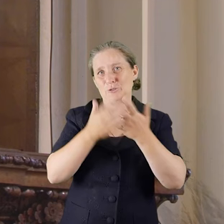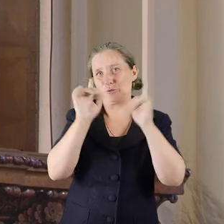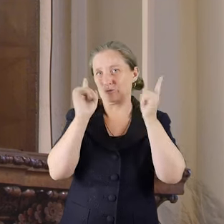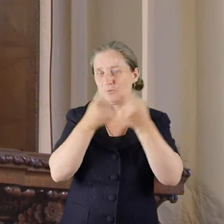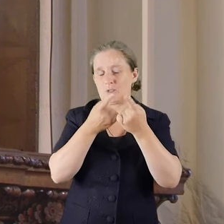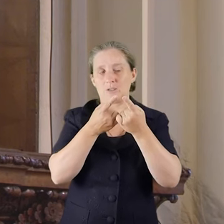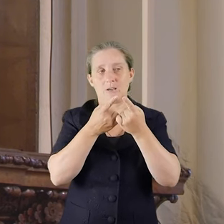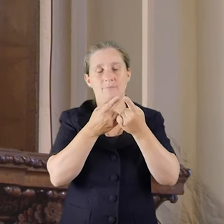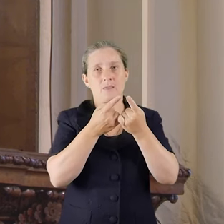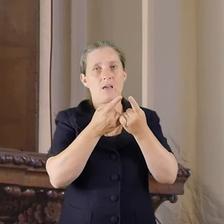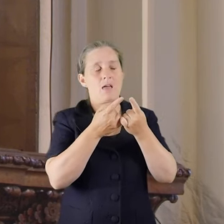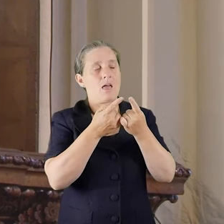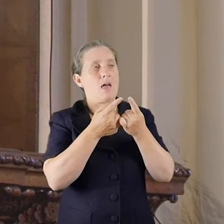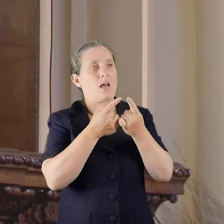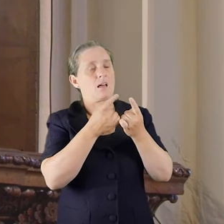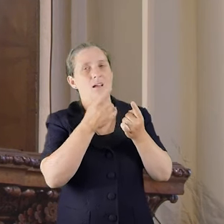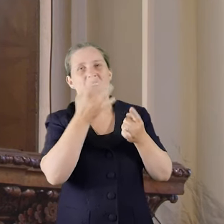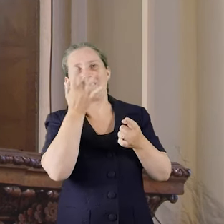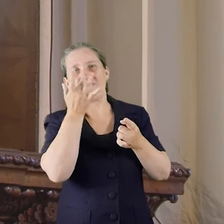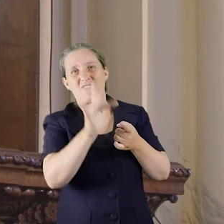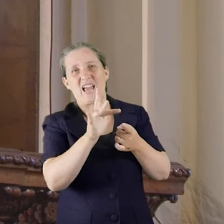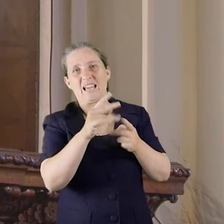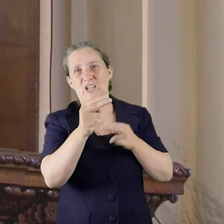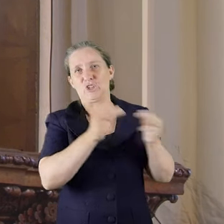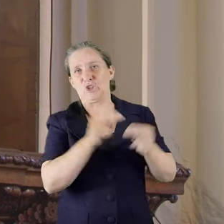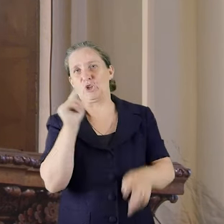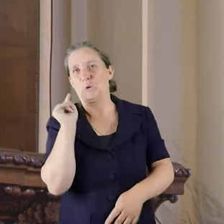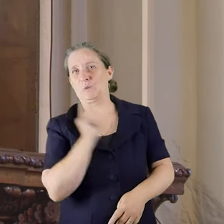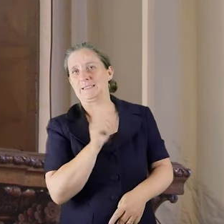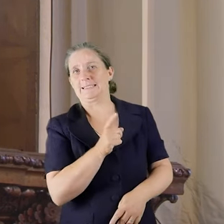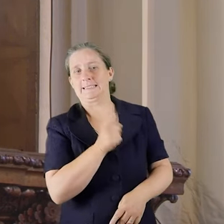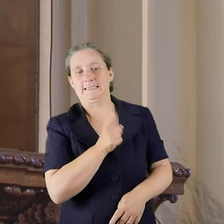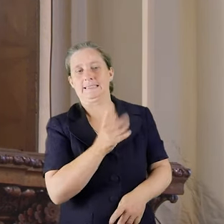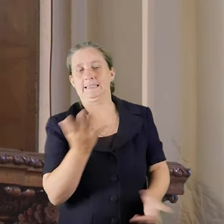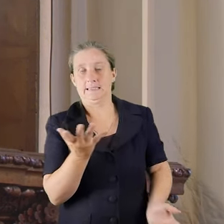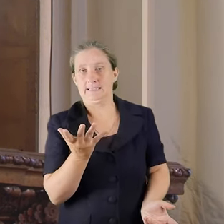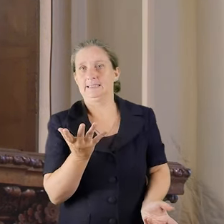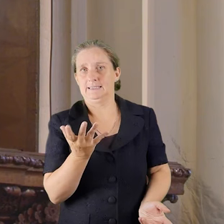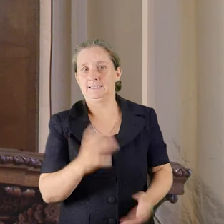university, do not believe it. That is fake news.